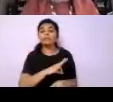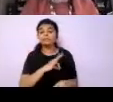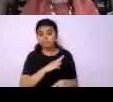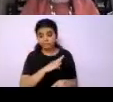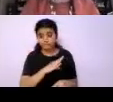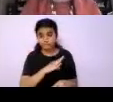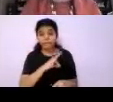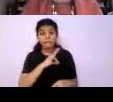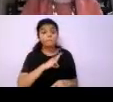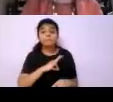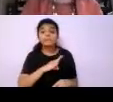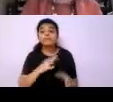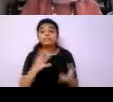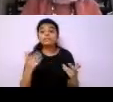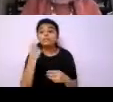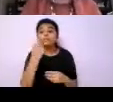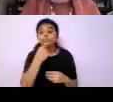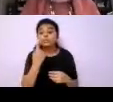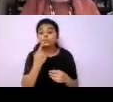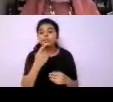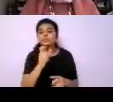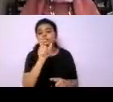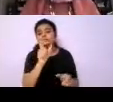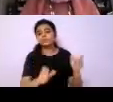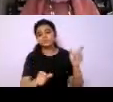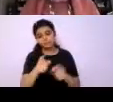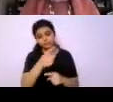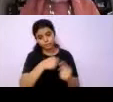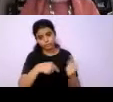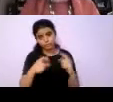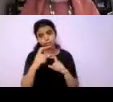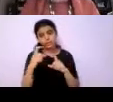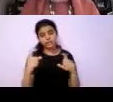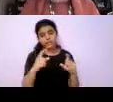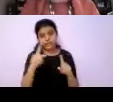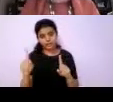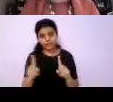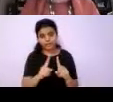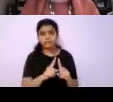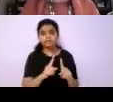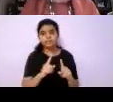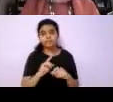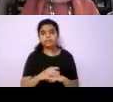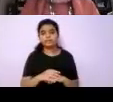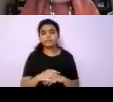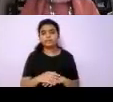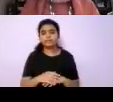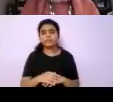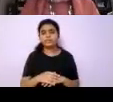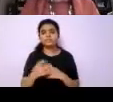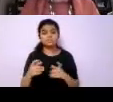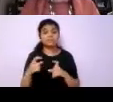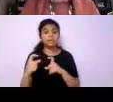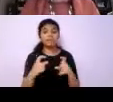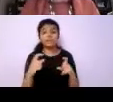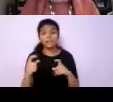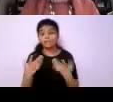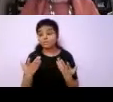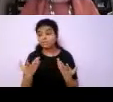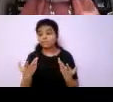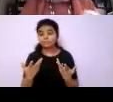the cared for, and so the person who is presumably cared for says